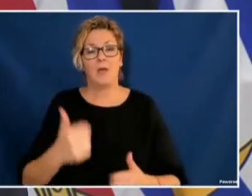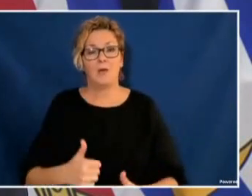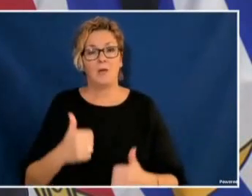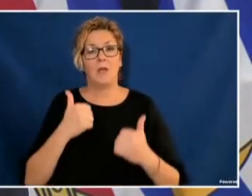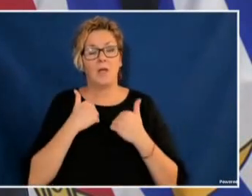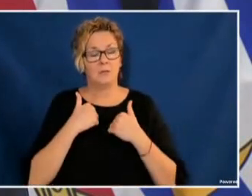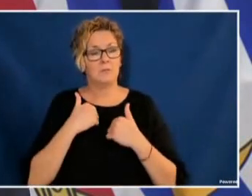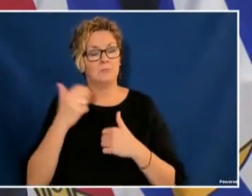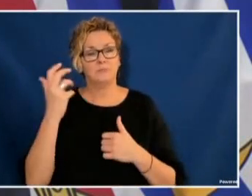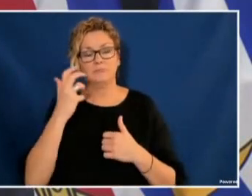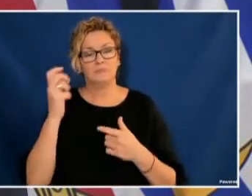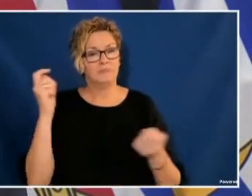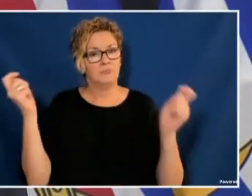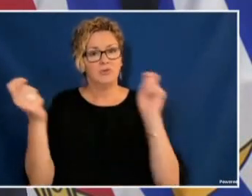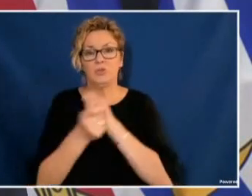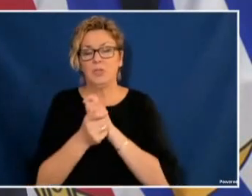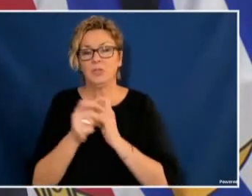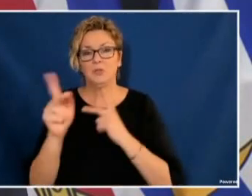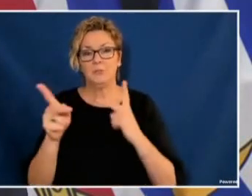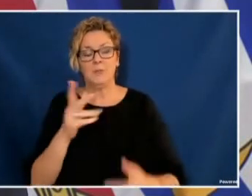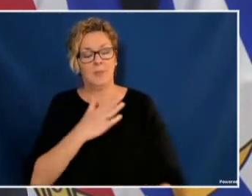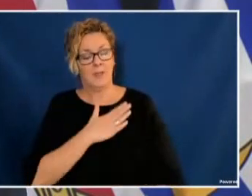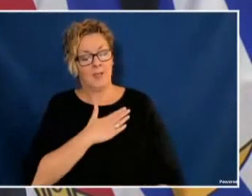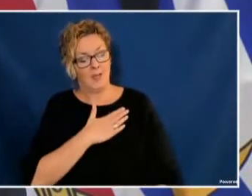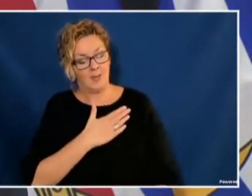faut le régler tout de suite et c'est mon